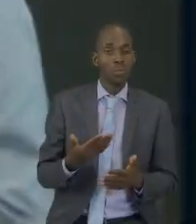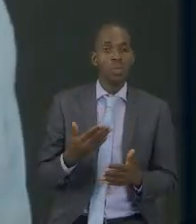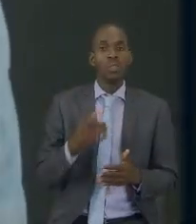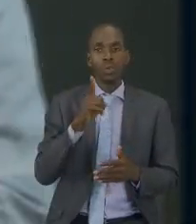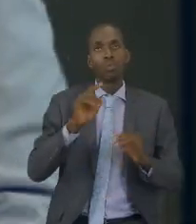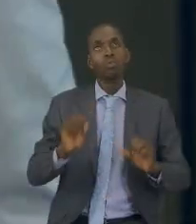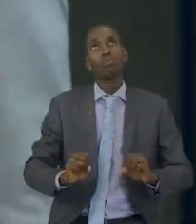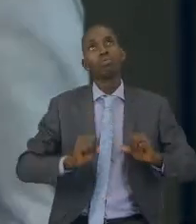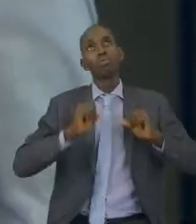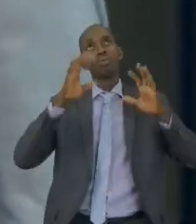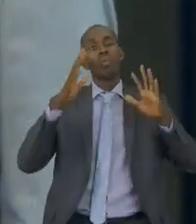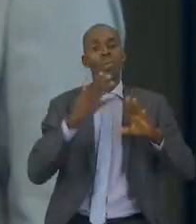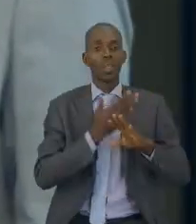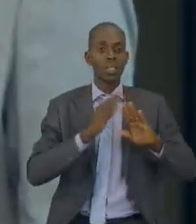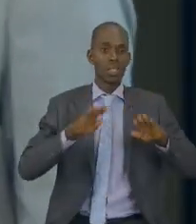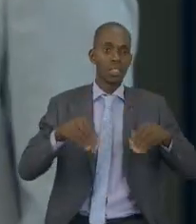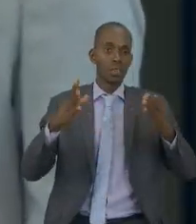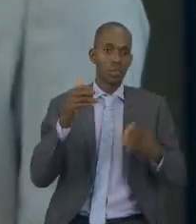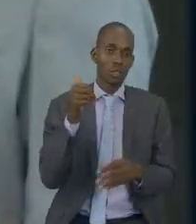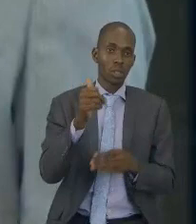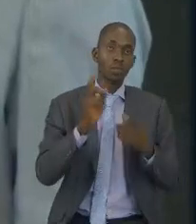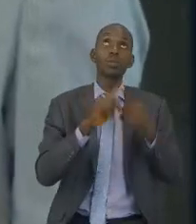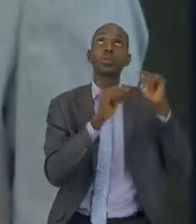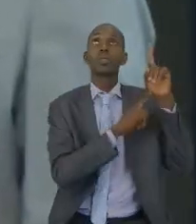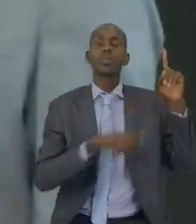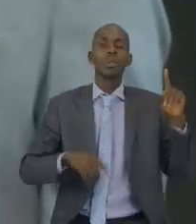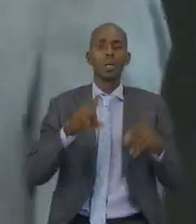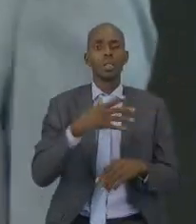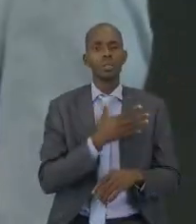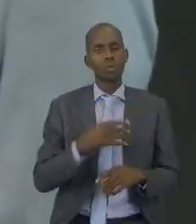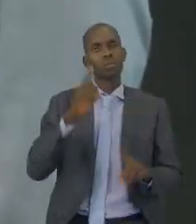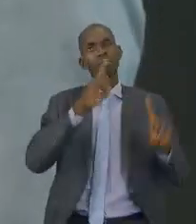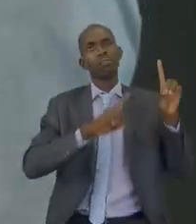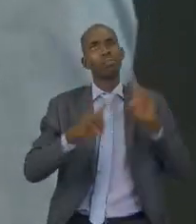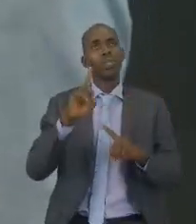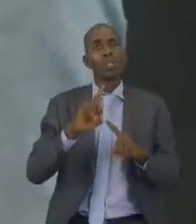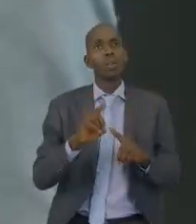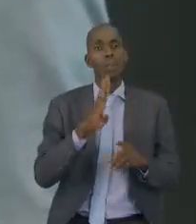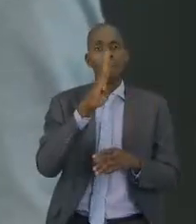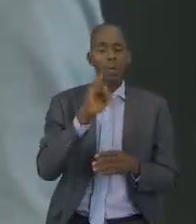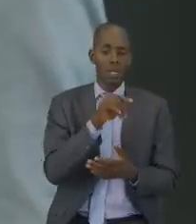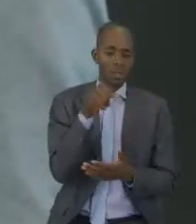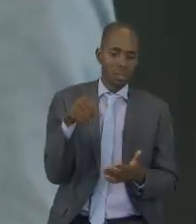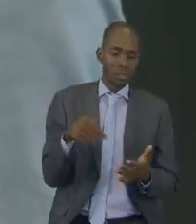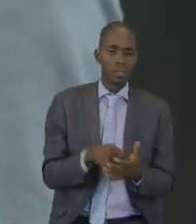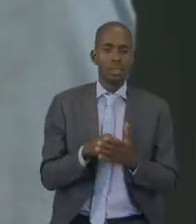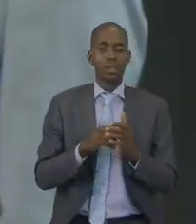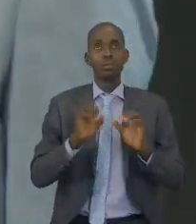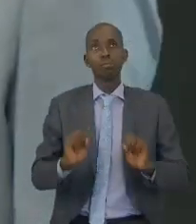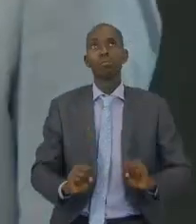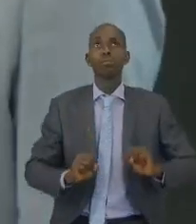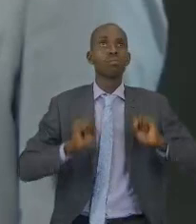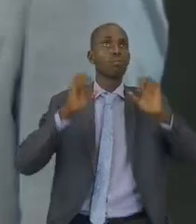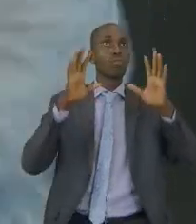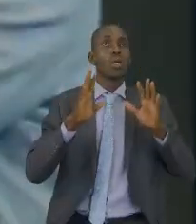and give yourself to the Lord. And you say, by this commitment, by